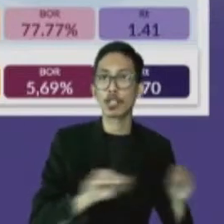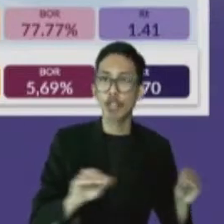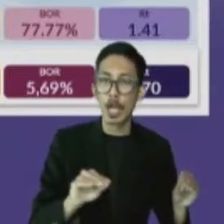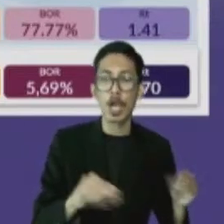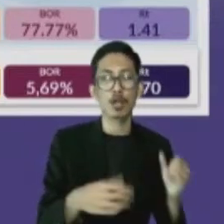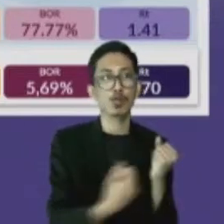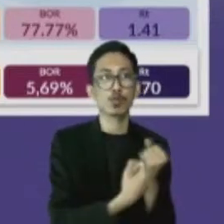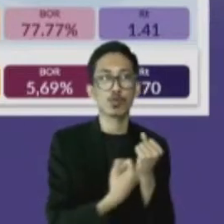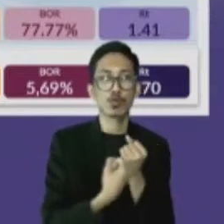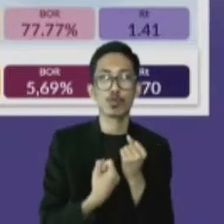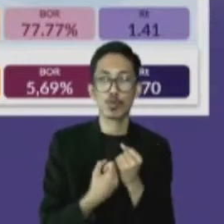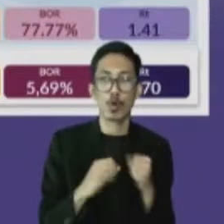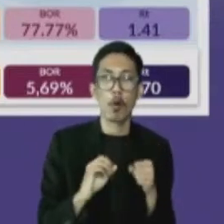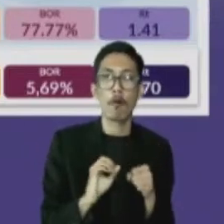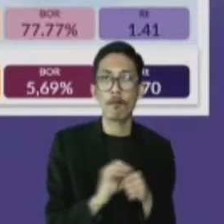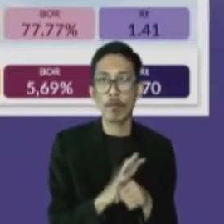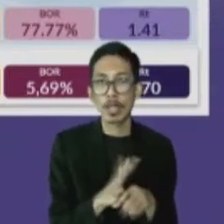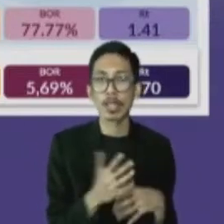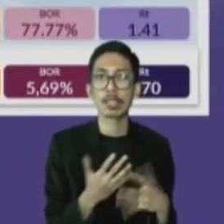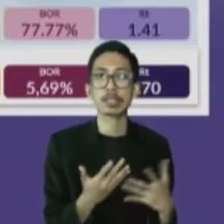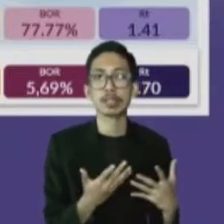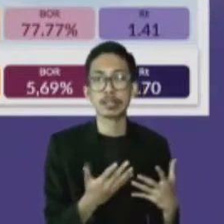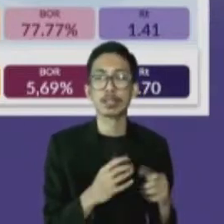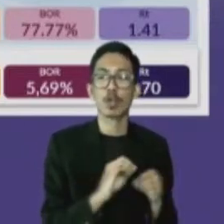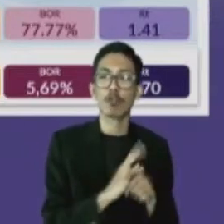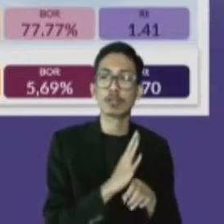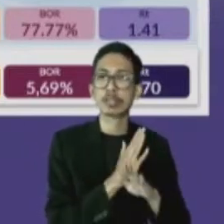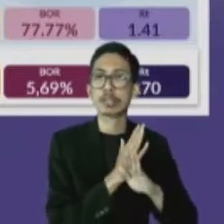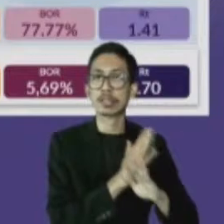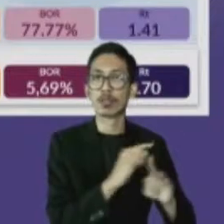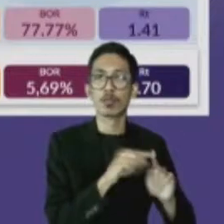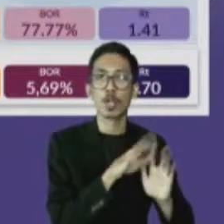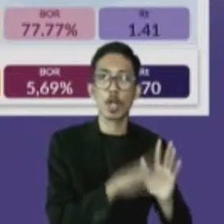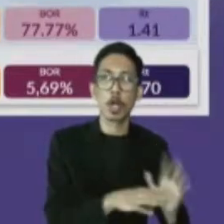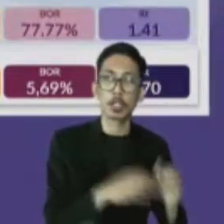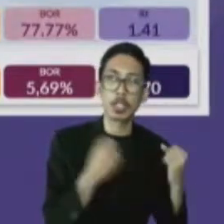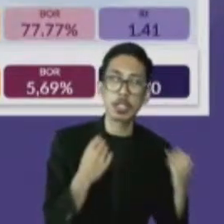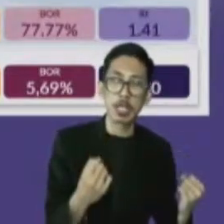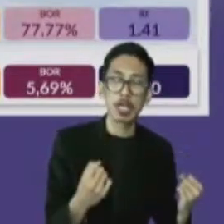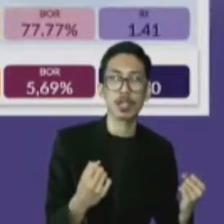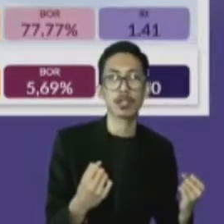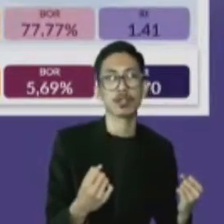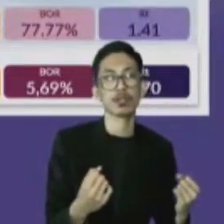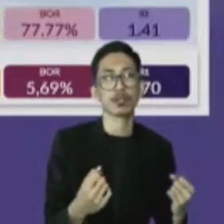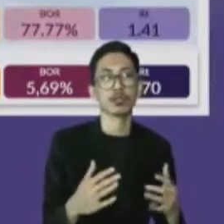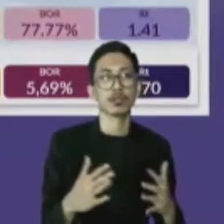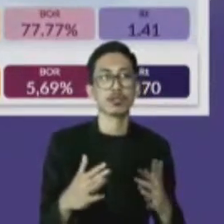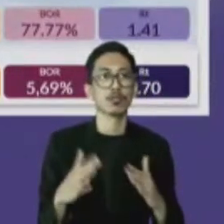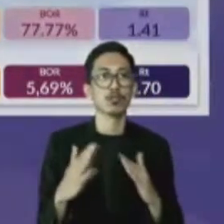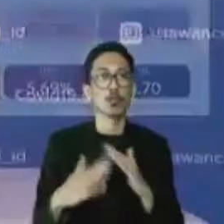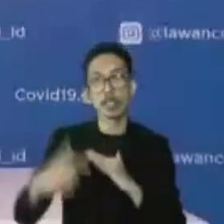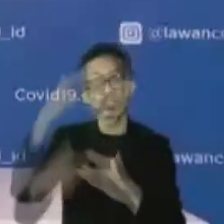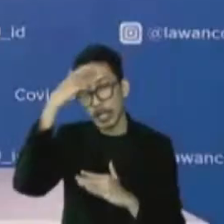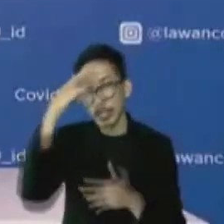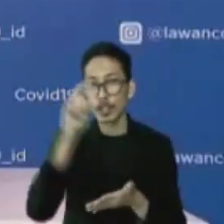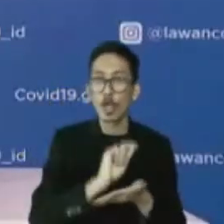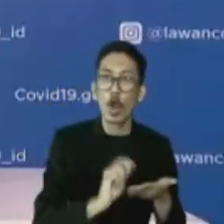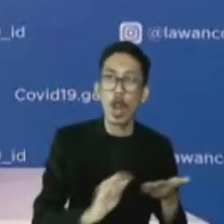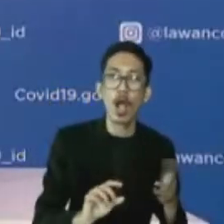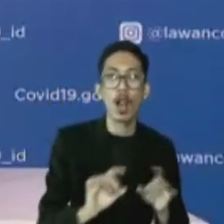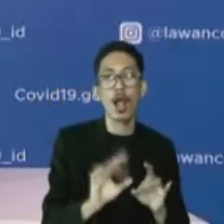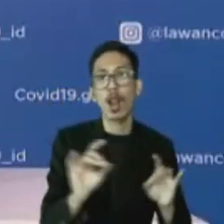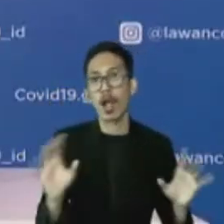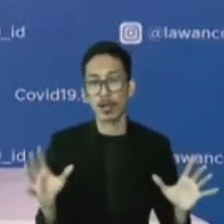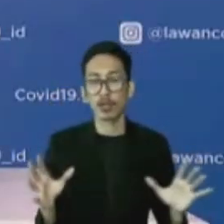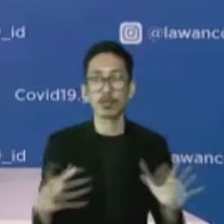control, as well as the collaborations of various sectors, ministries, and institutions.